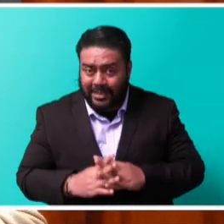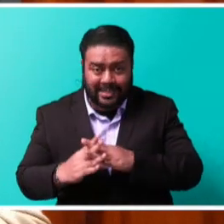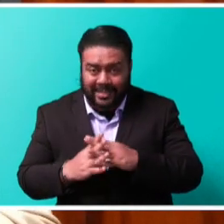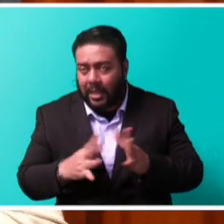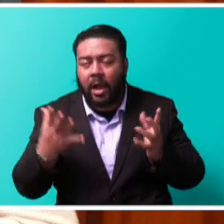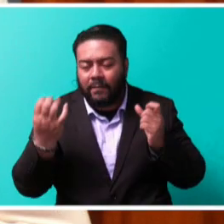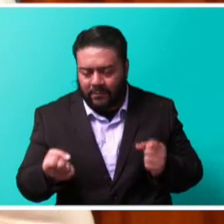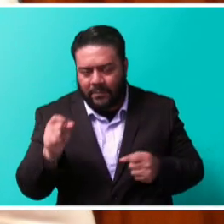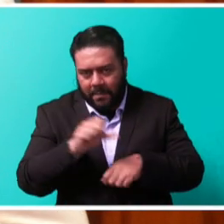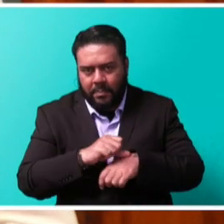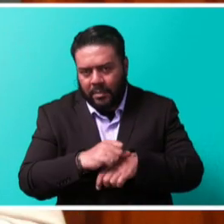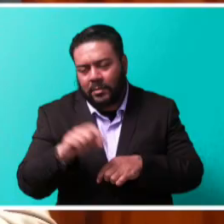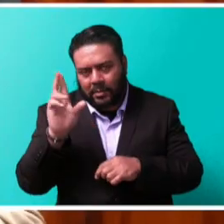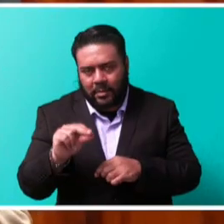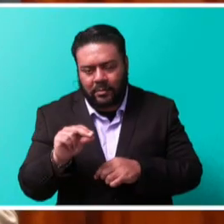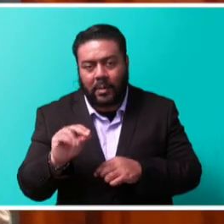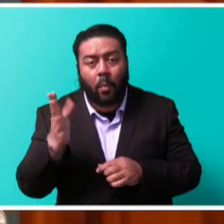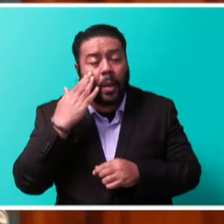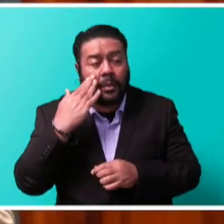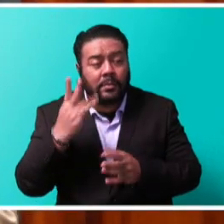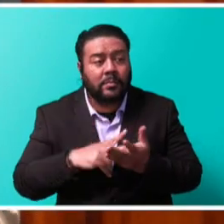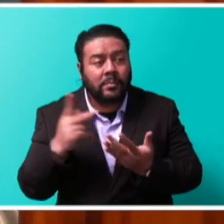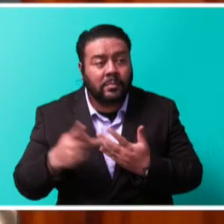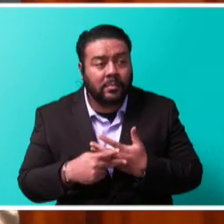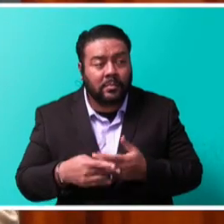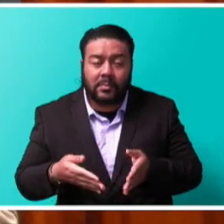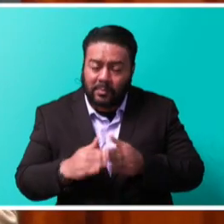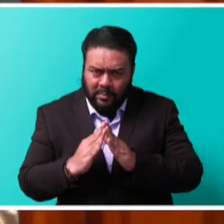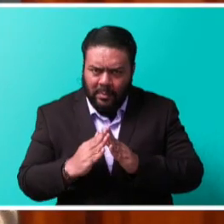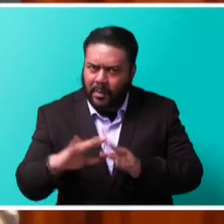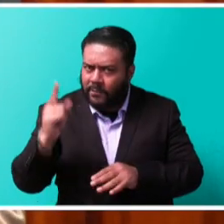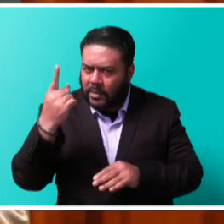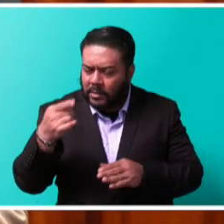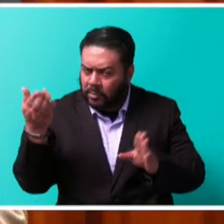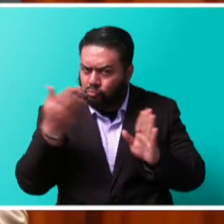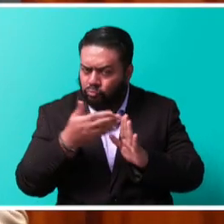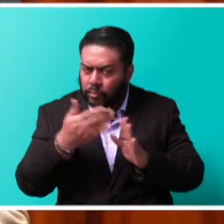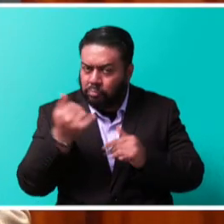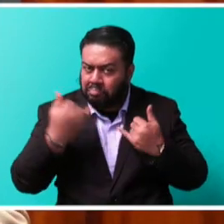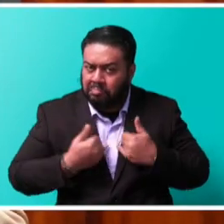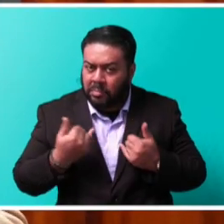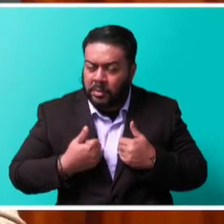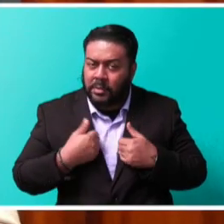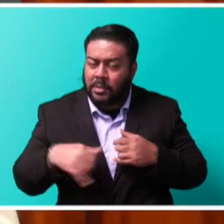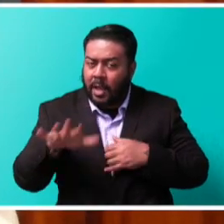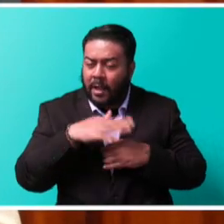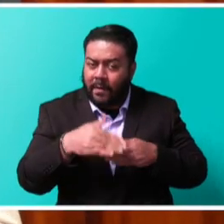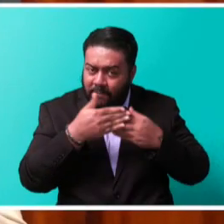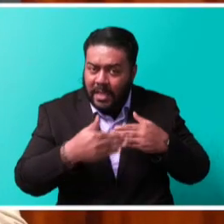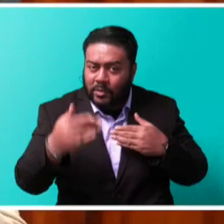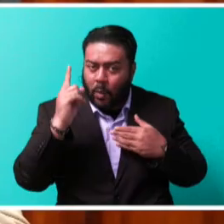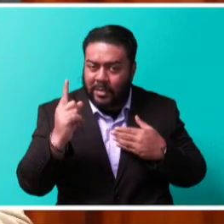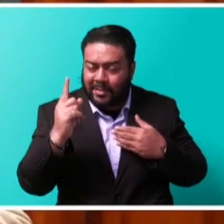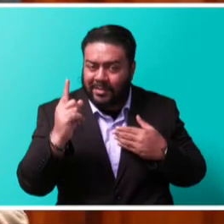month of April. These awareness programs, Honourable Speaker, form the first major implementation milestone under Phase 1.